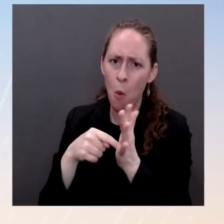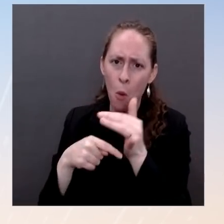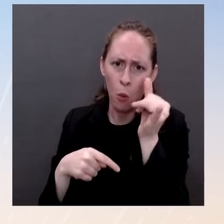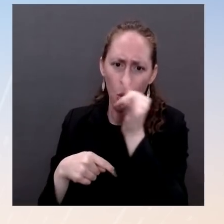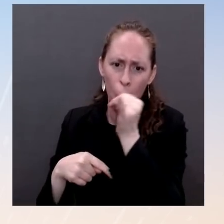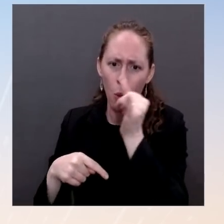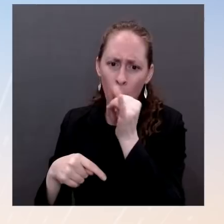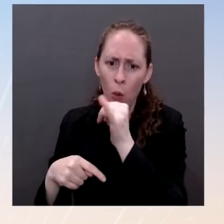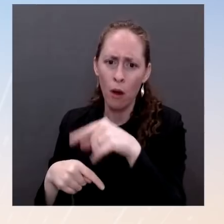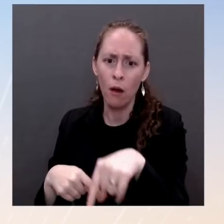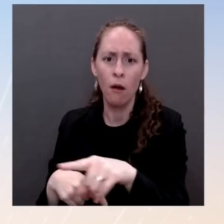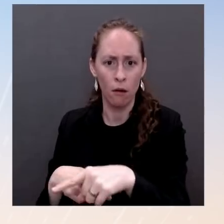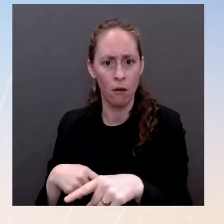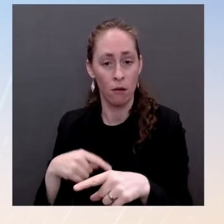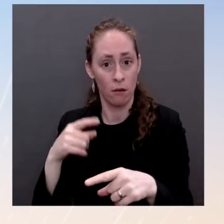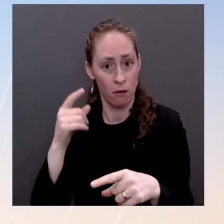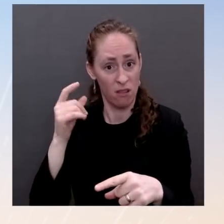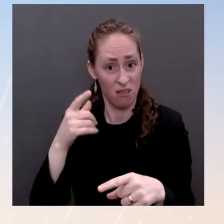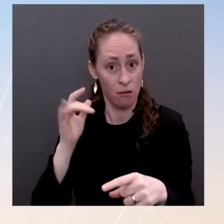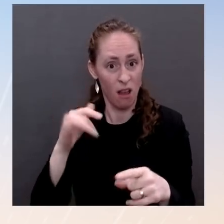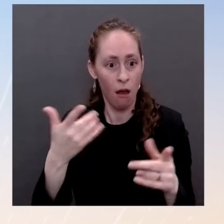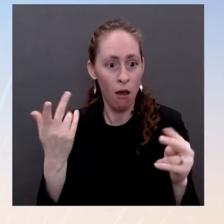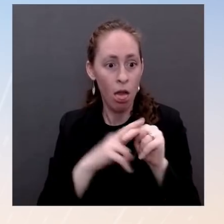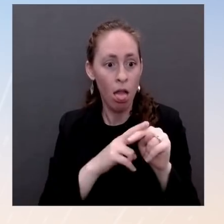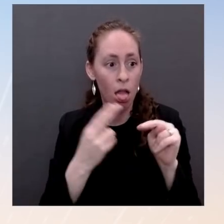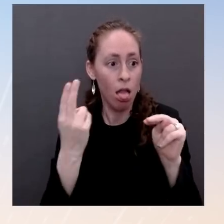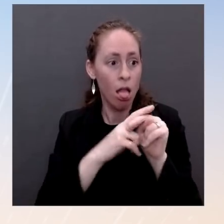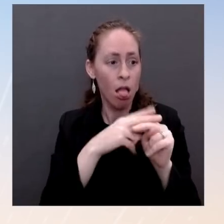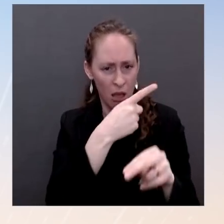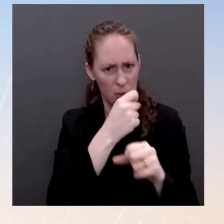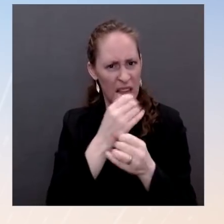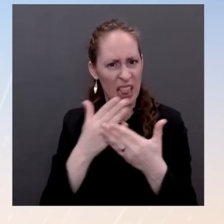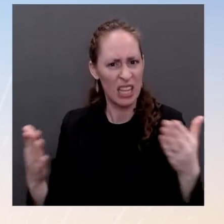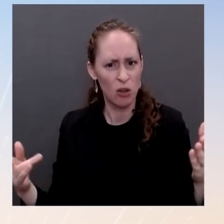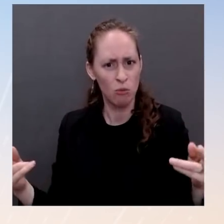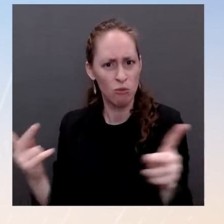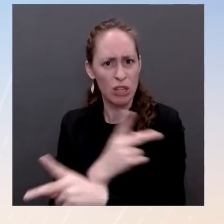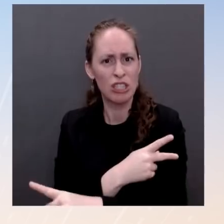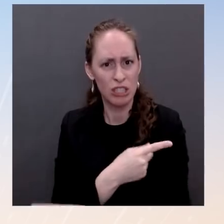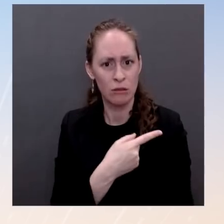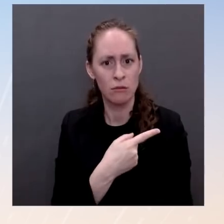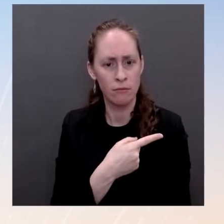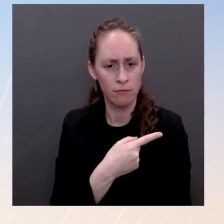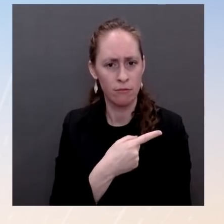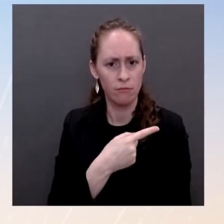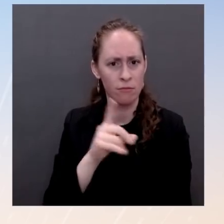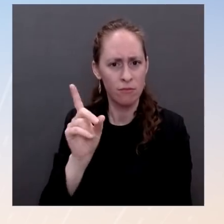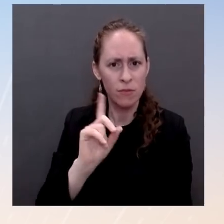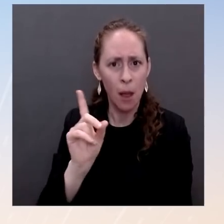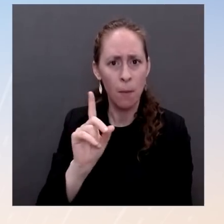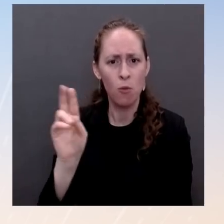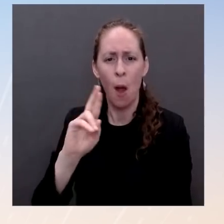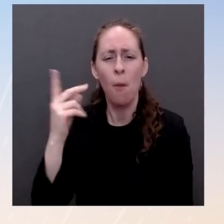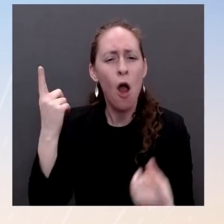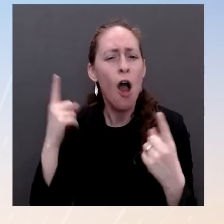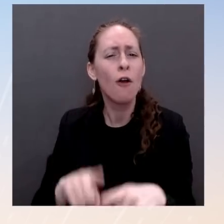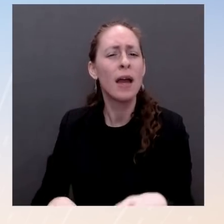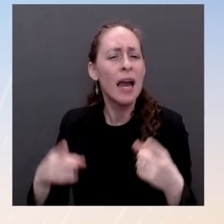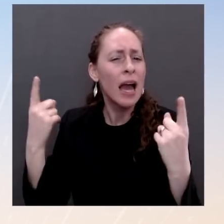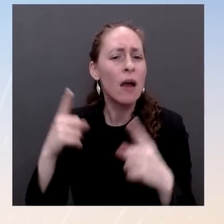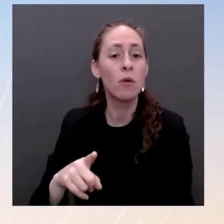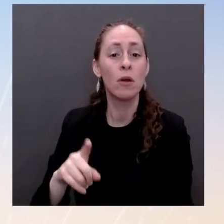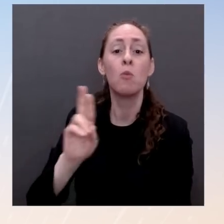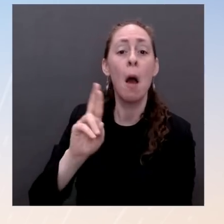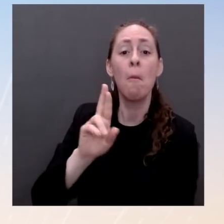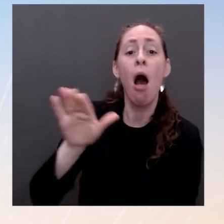Democrats and Republicans have agreed on that for decades. So Republicans are out there saying, inflation's a problem. It's a huge issue. We